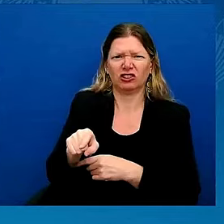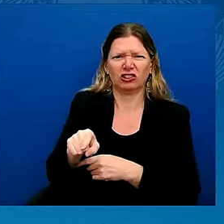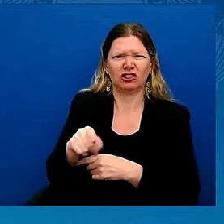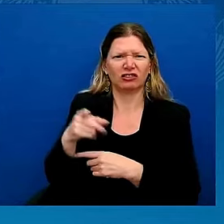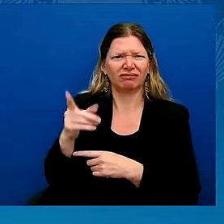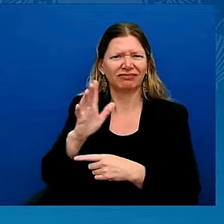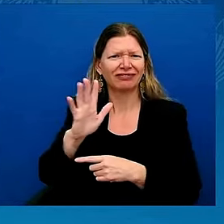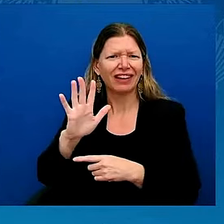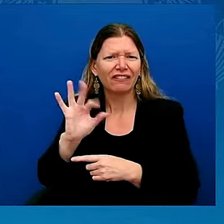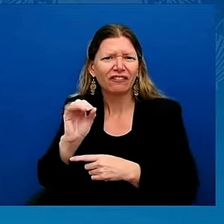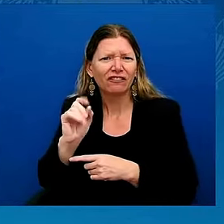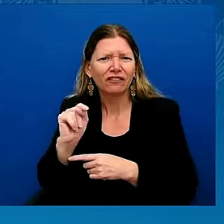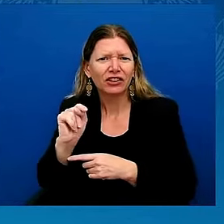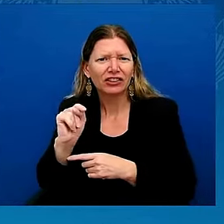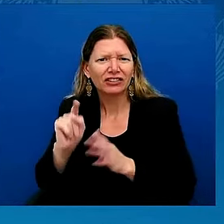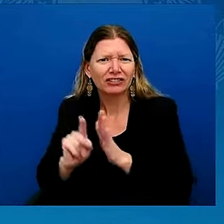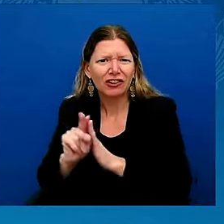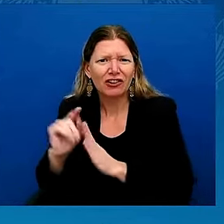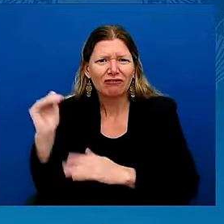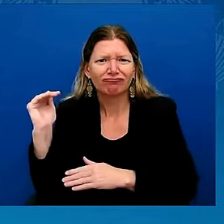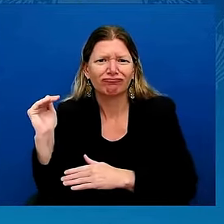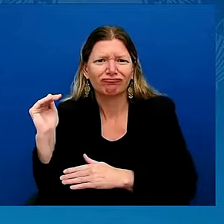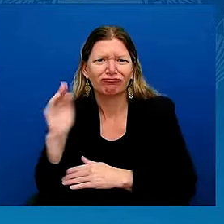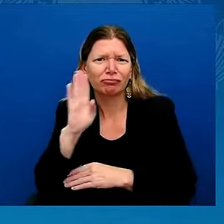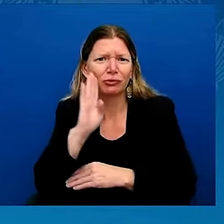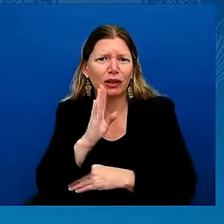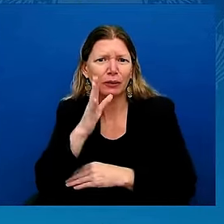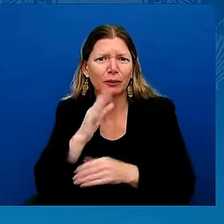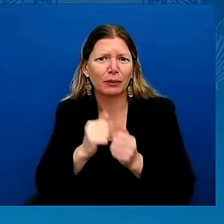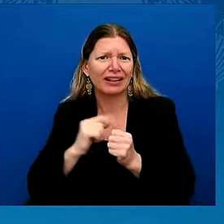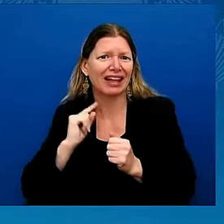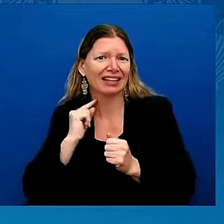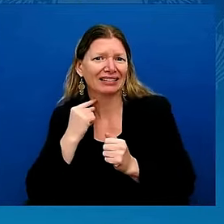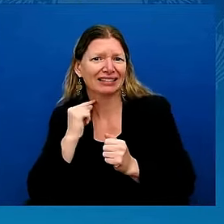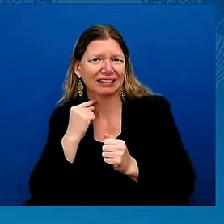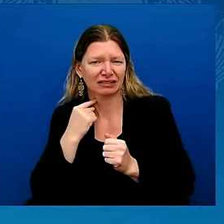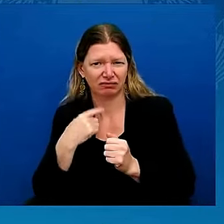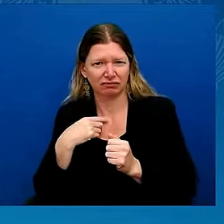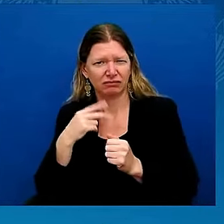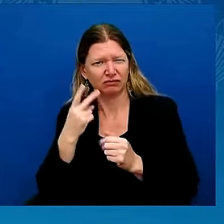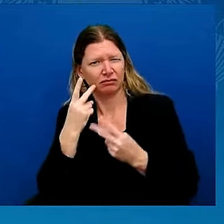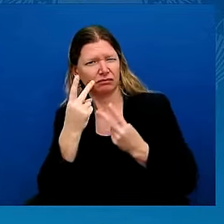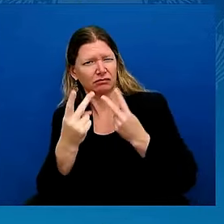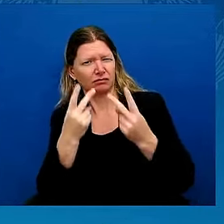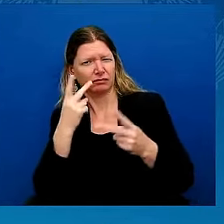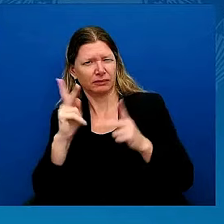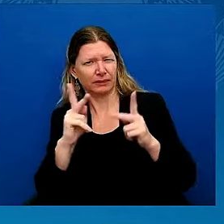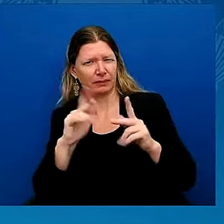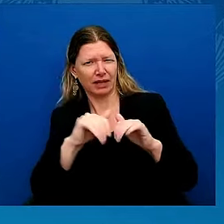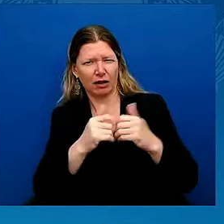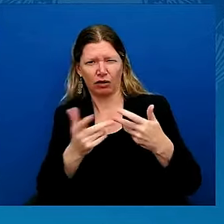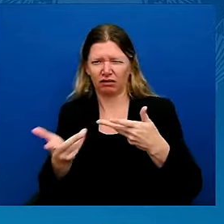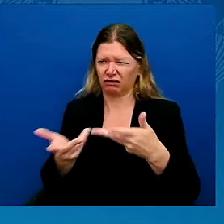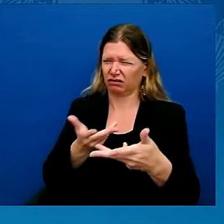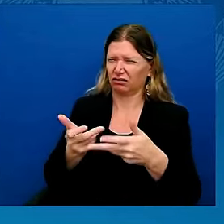would sometimes treat her. But I'm going to tell you something, and this is where I come from. My mother never lost her